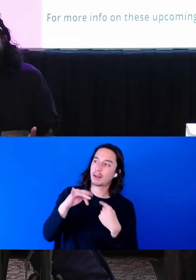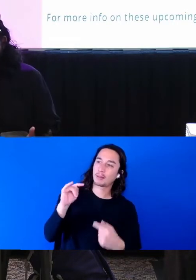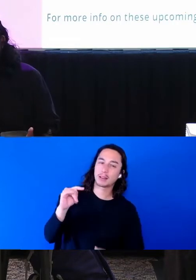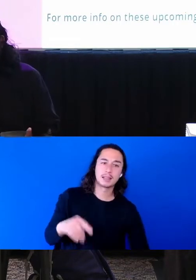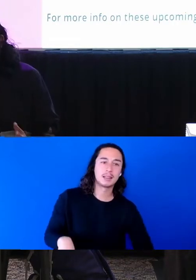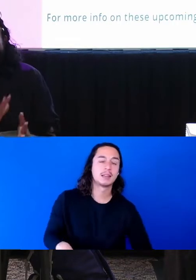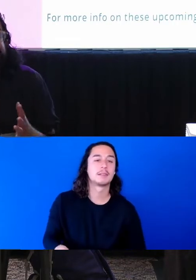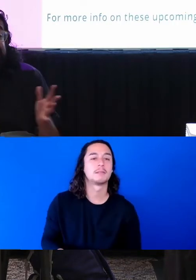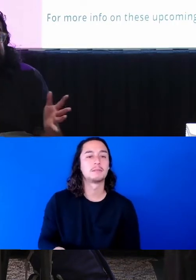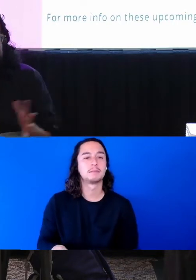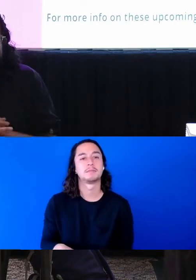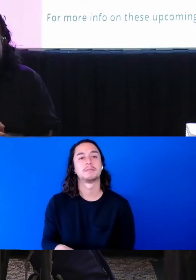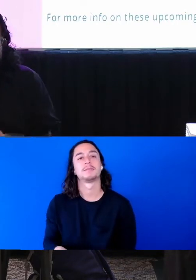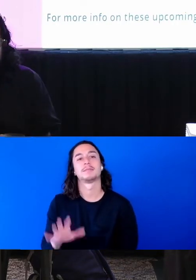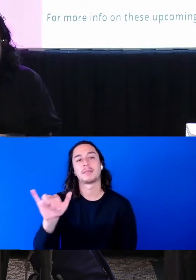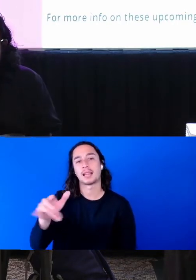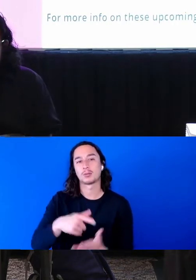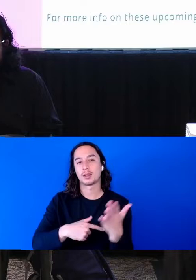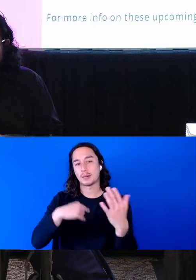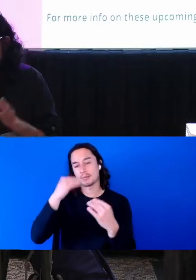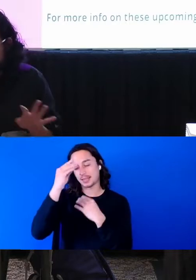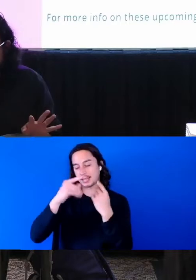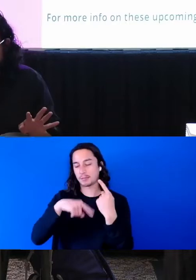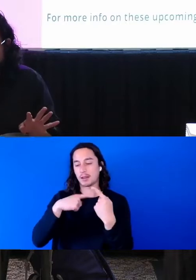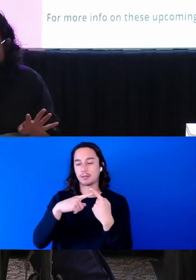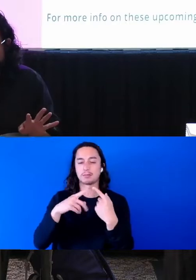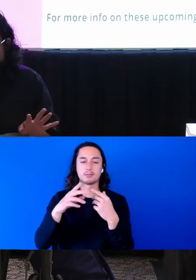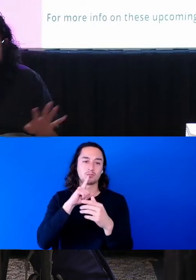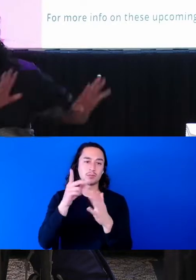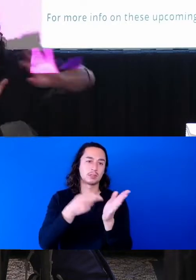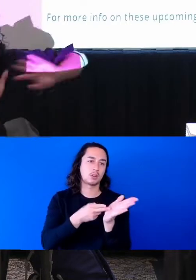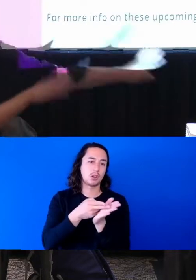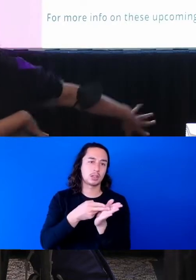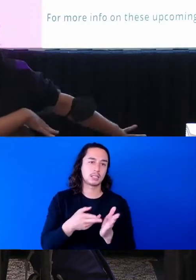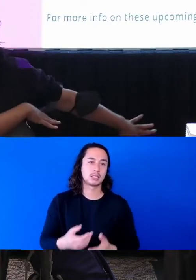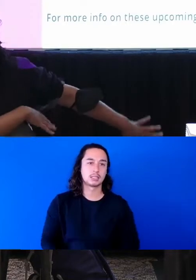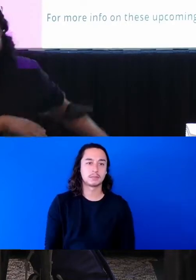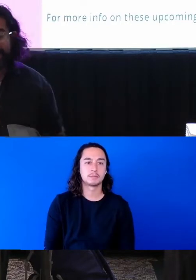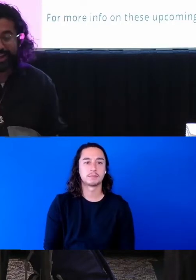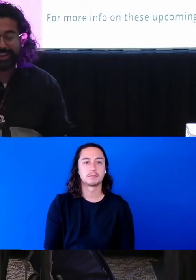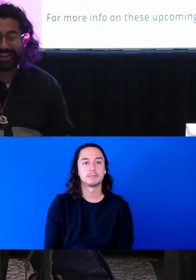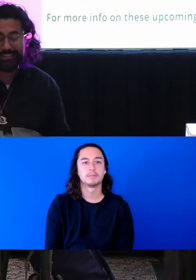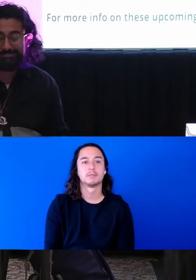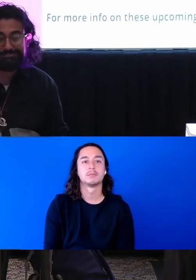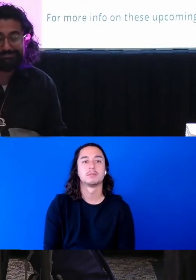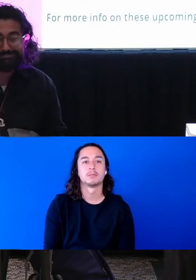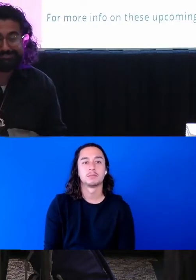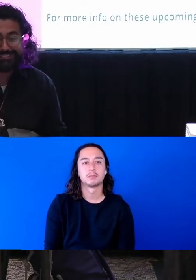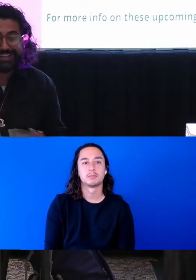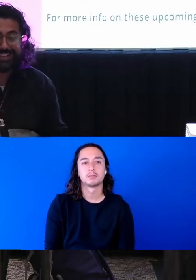Is what I'm thinking about. So that's just really honest, and that's what that is.